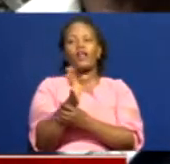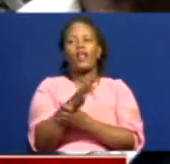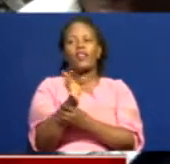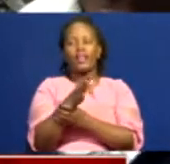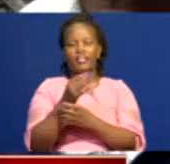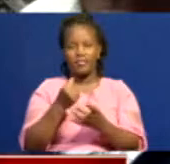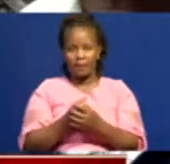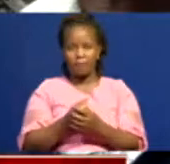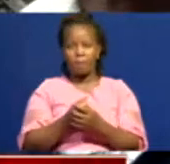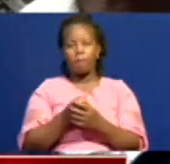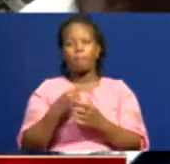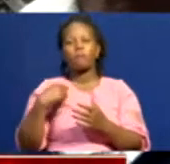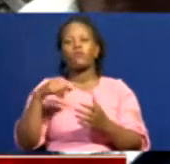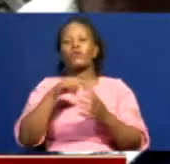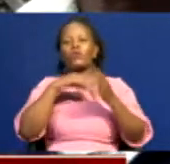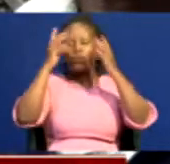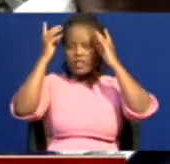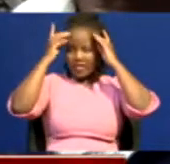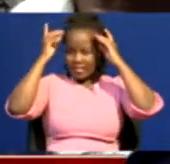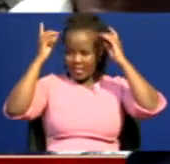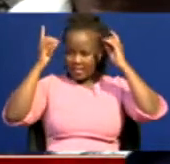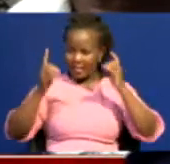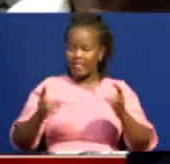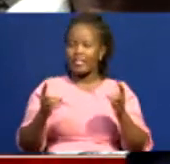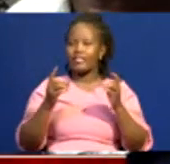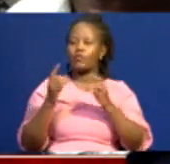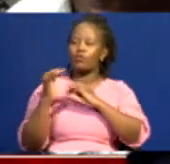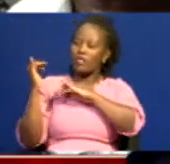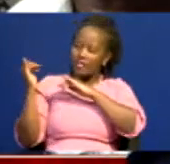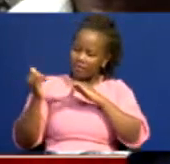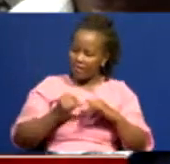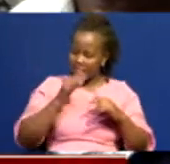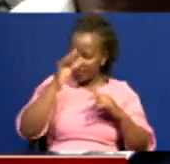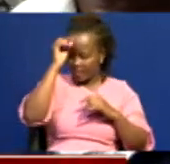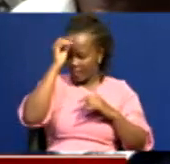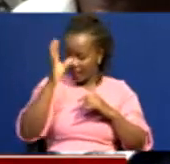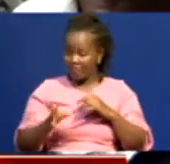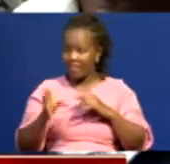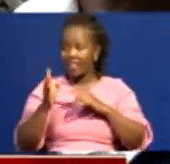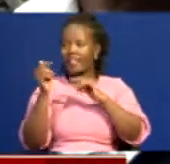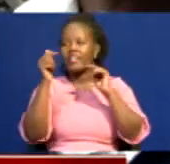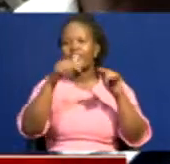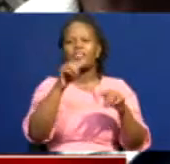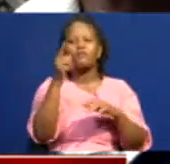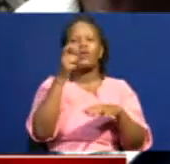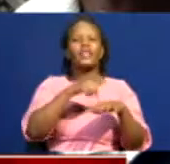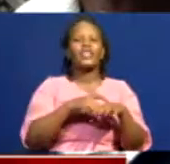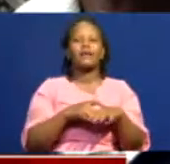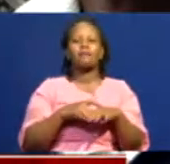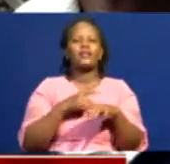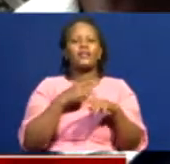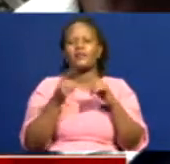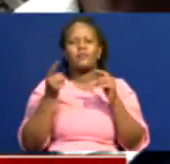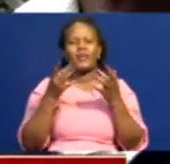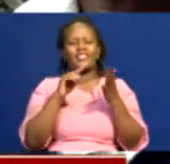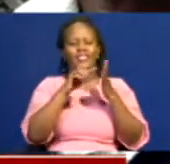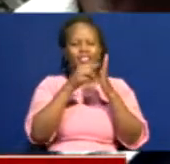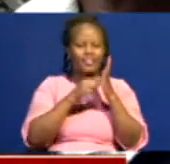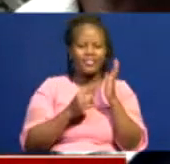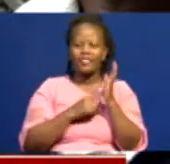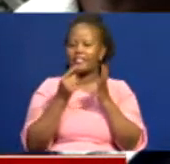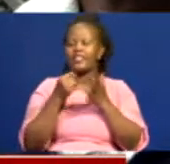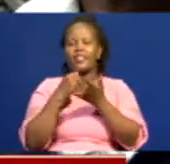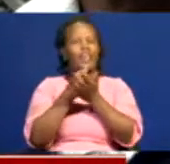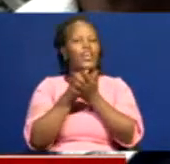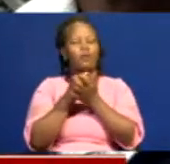We decided to invite the governor, who appeared once, but the information that the governor gave was not helping the committee